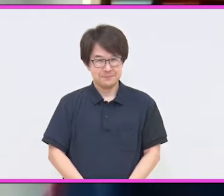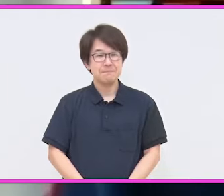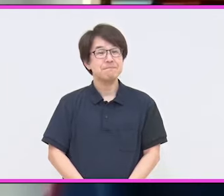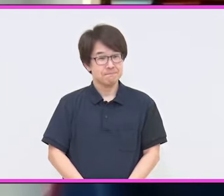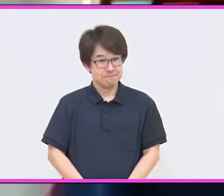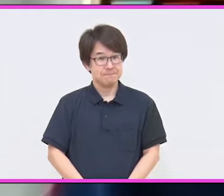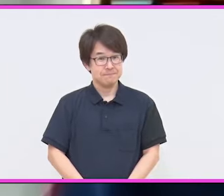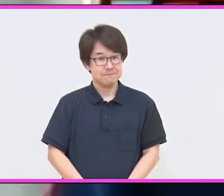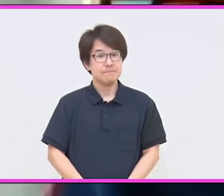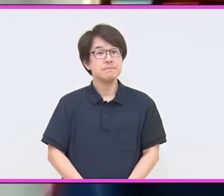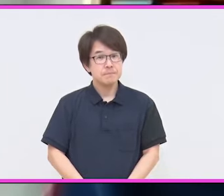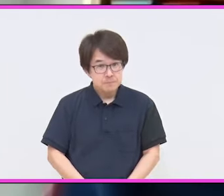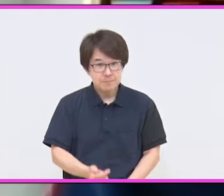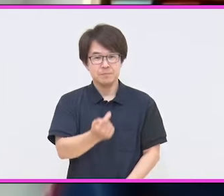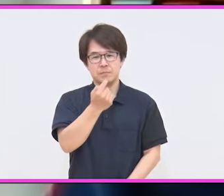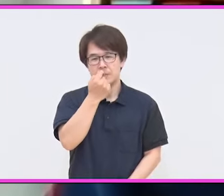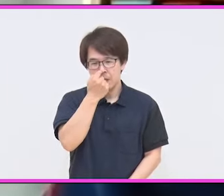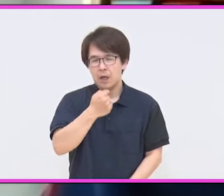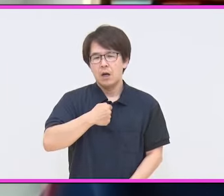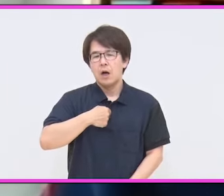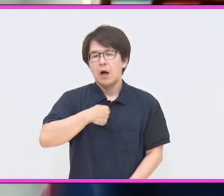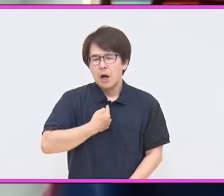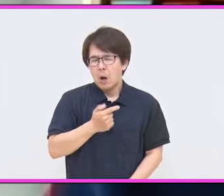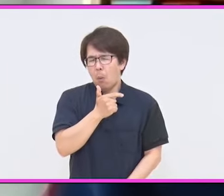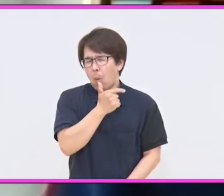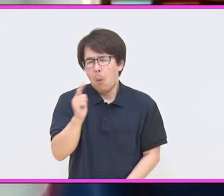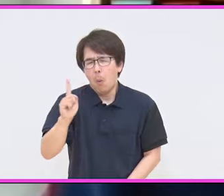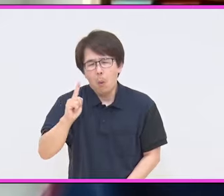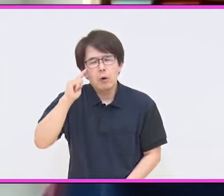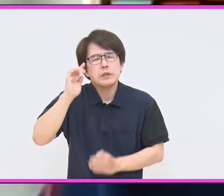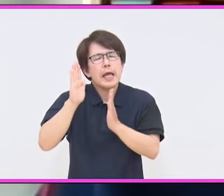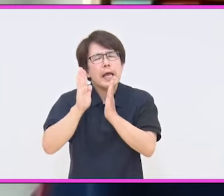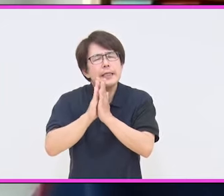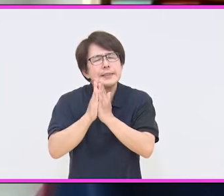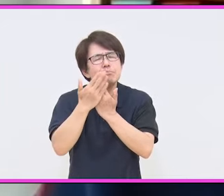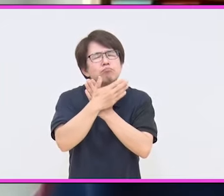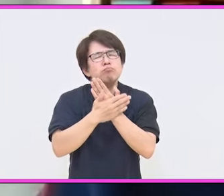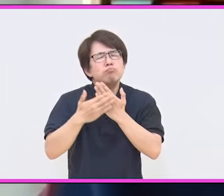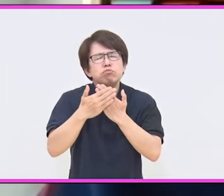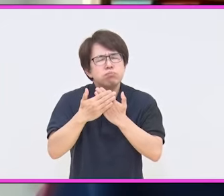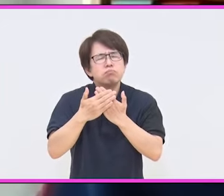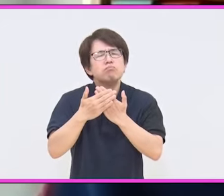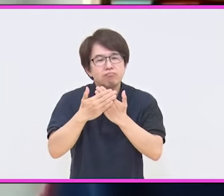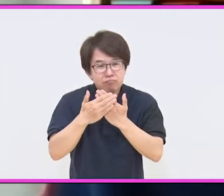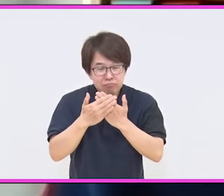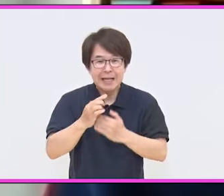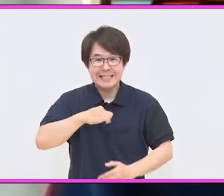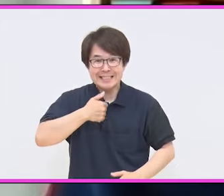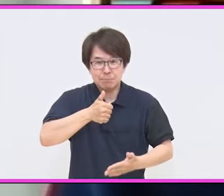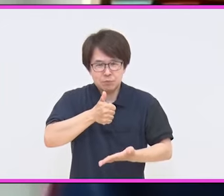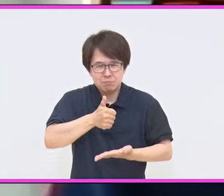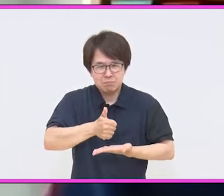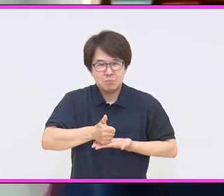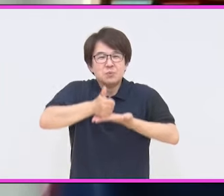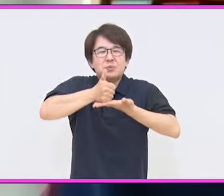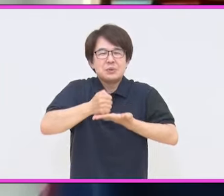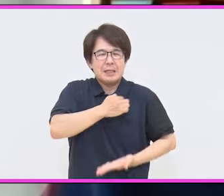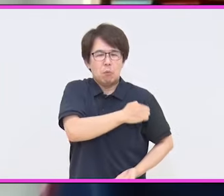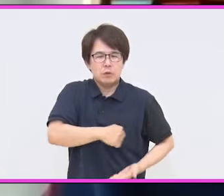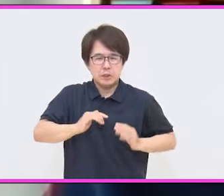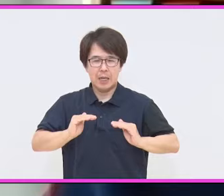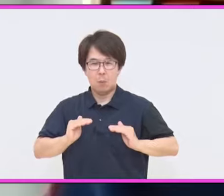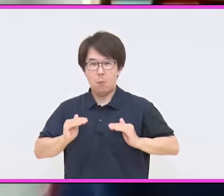It made such a difference to me, mentallyIt increased my self-esteem.